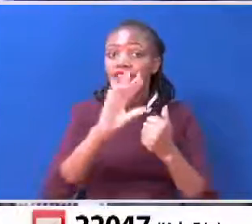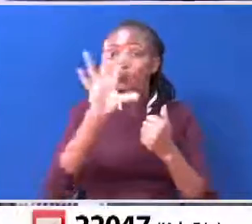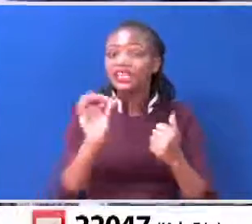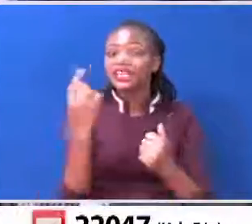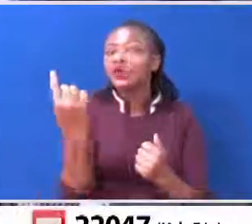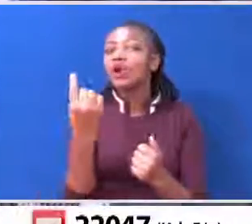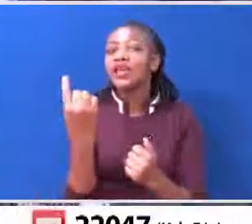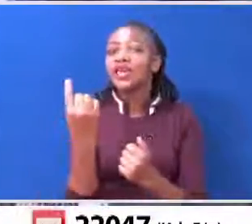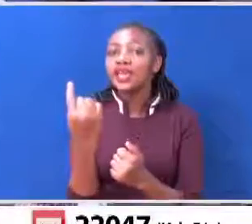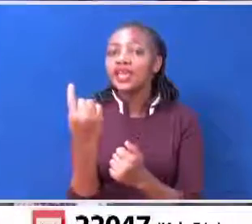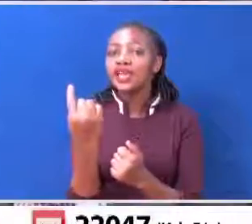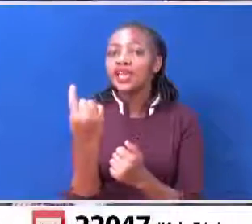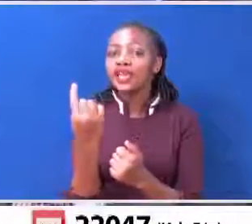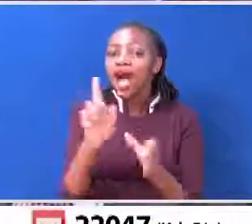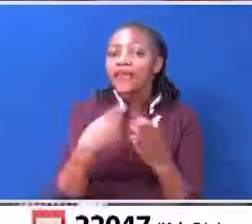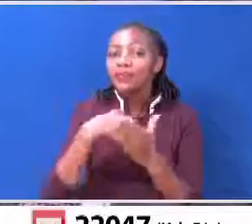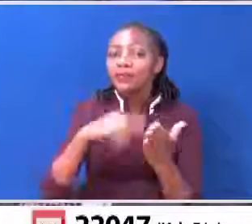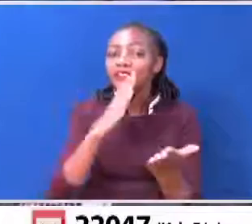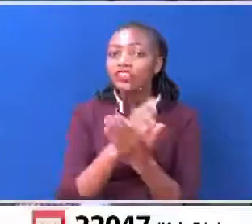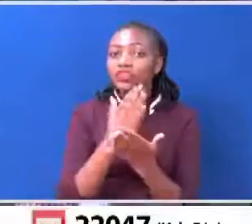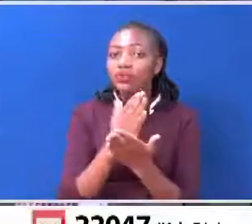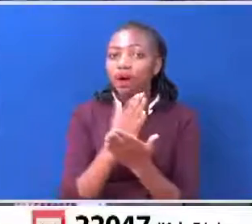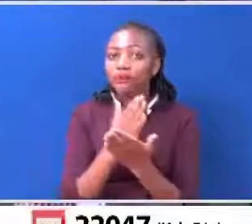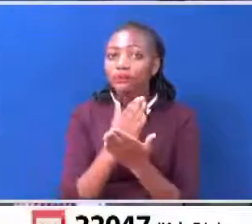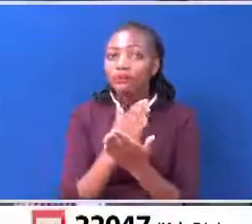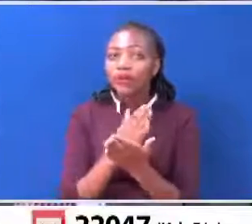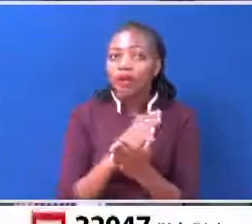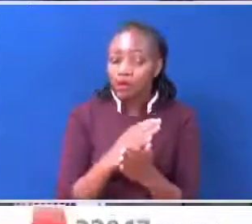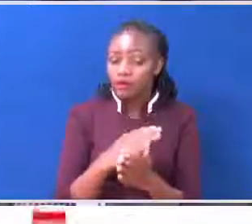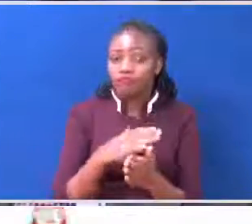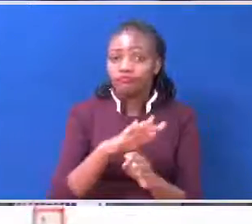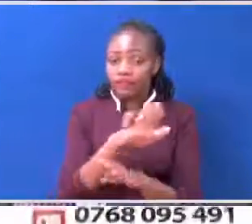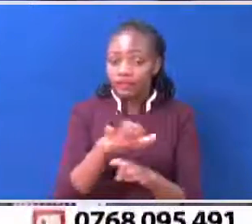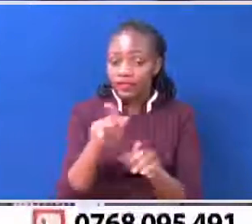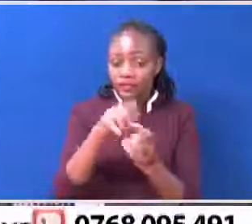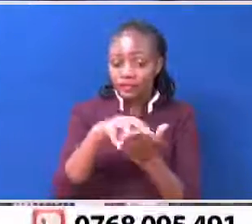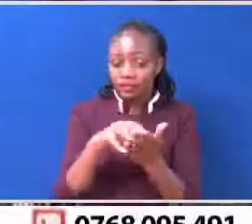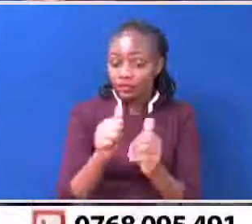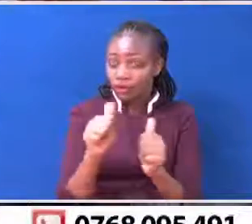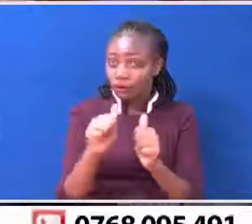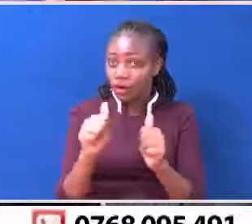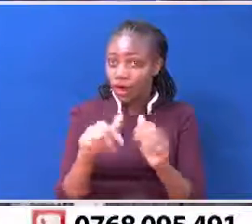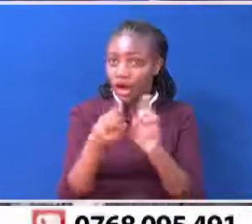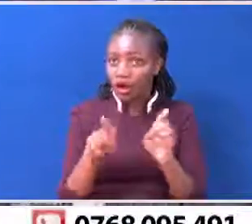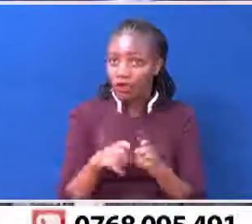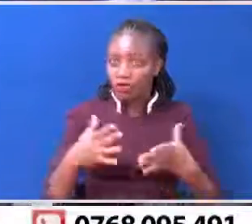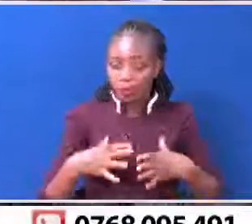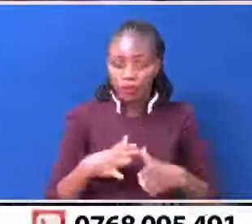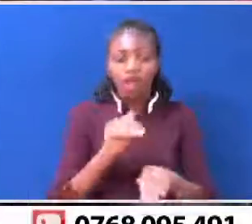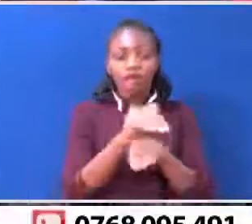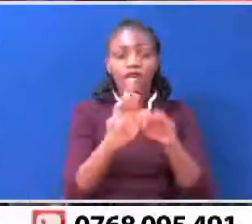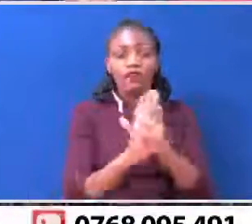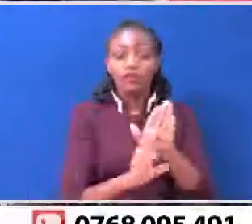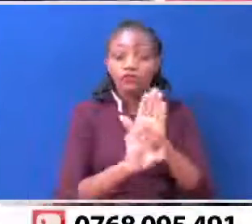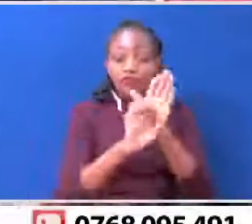passengers. We made sure we visited the stations very frequently to make sure they're sanitized, you know,